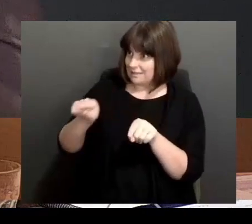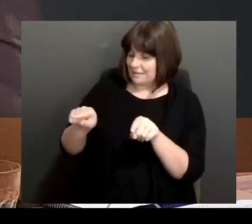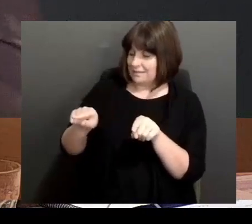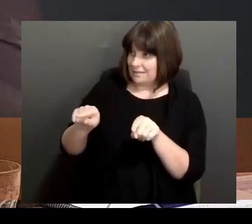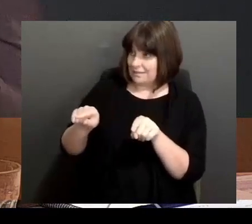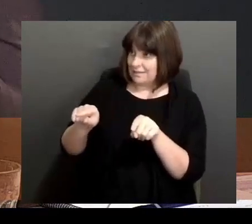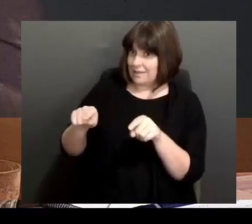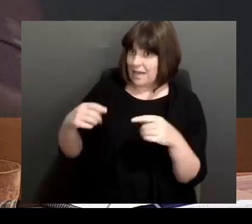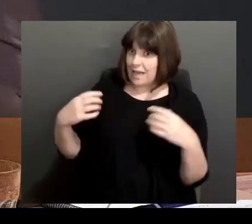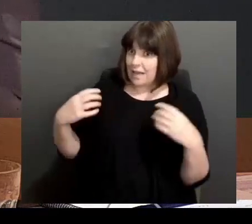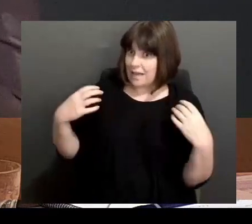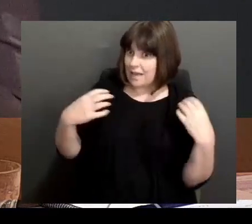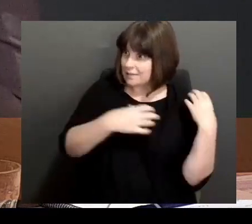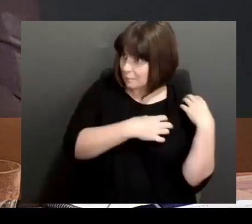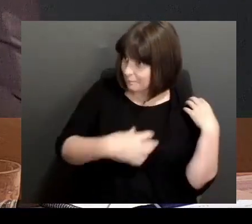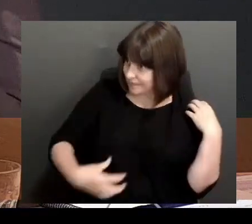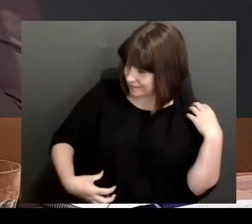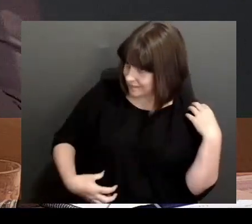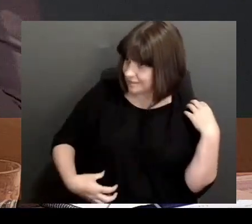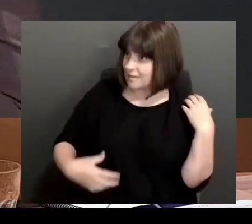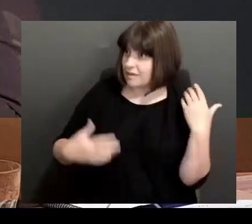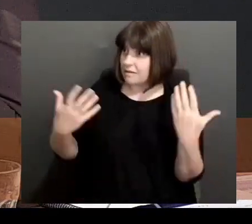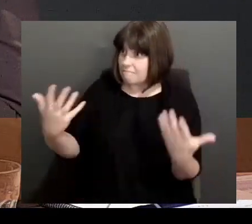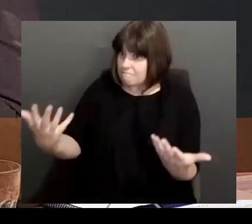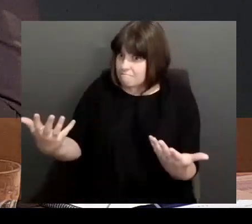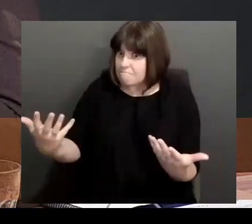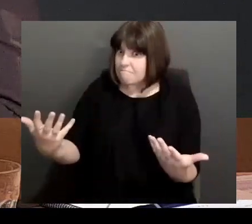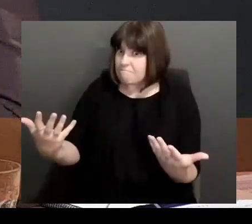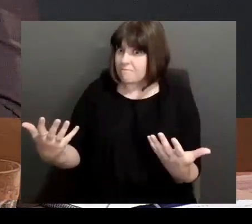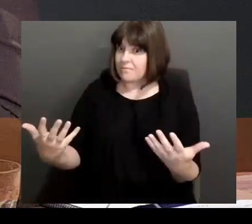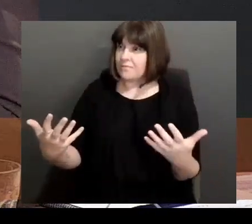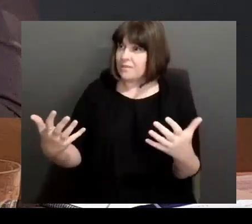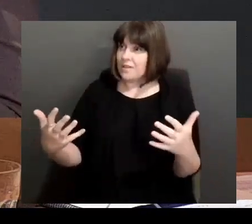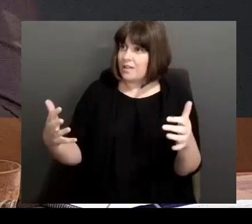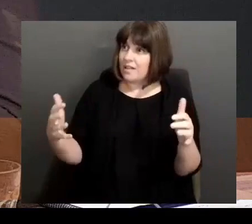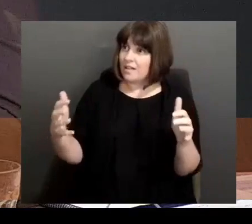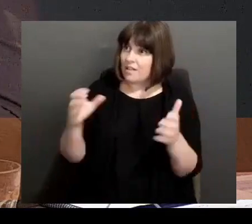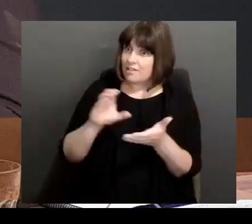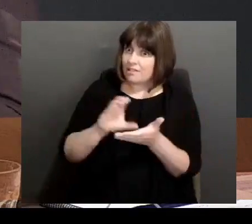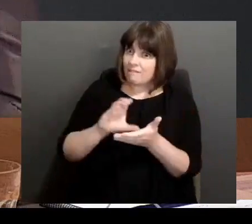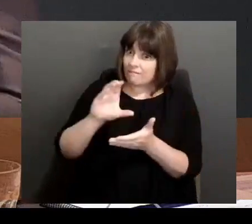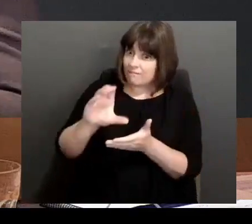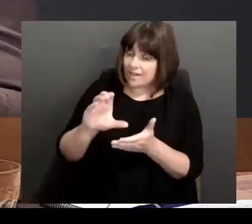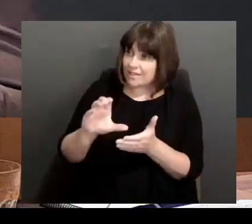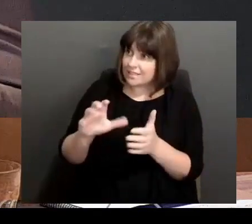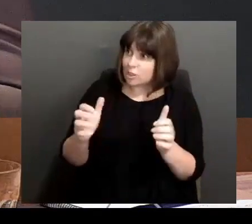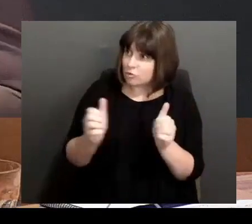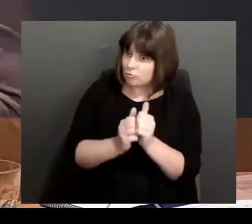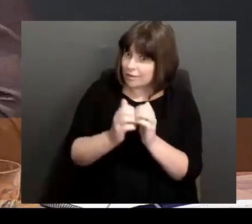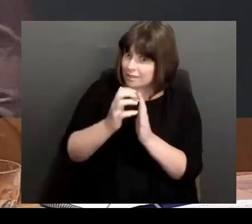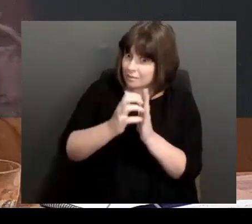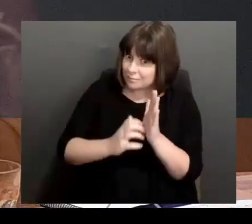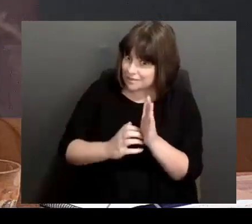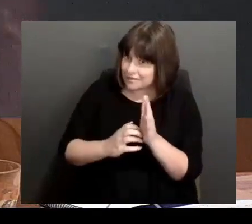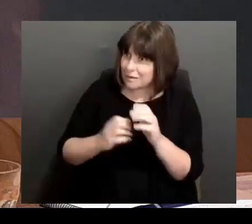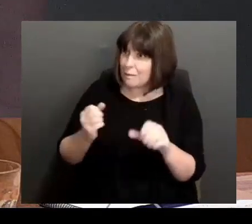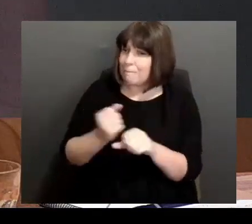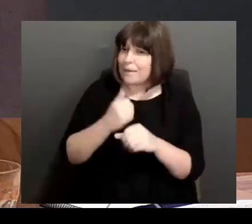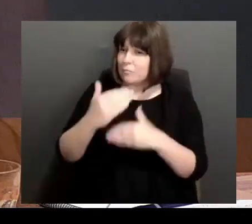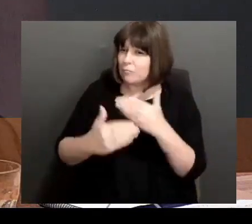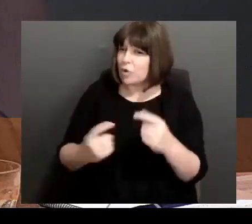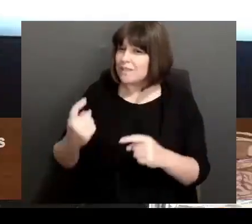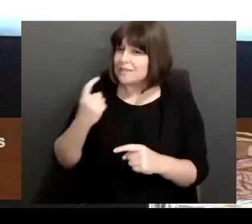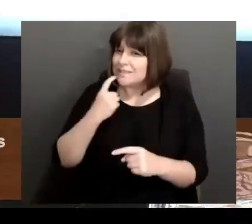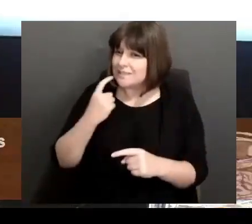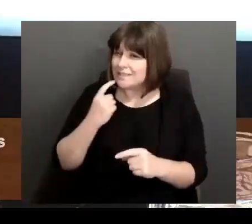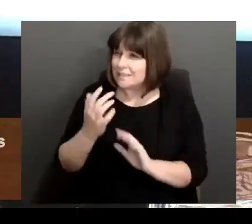around streamlining some of those funding agreements and making it easier for traditional owners to access these grants in